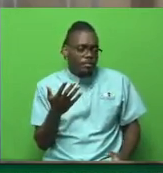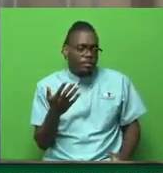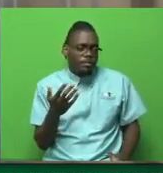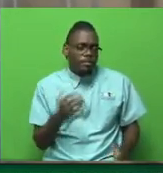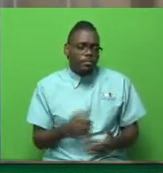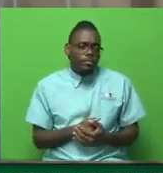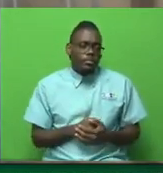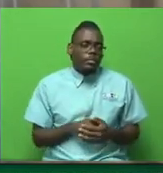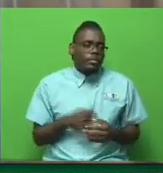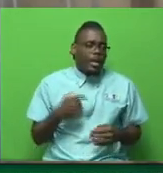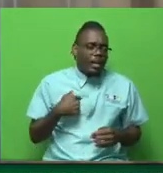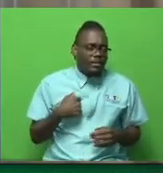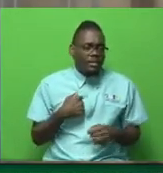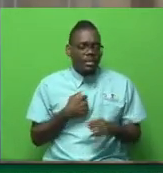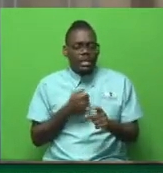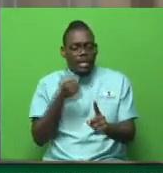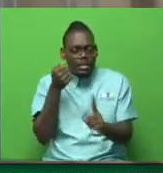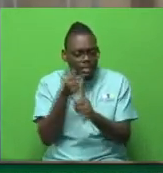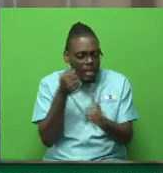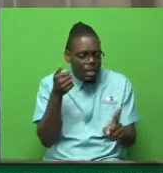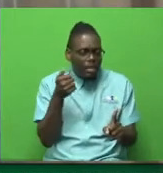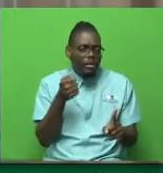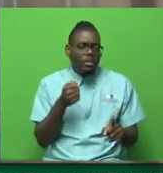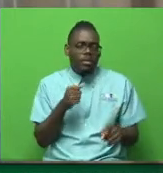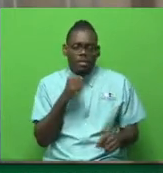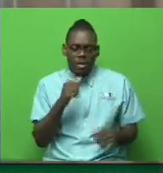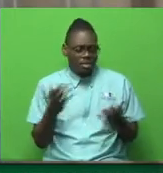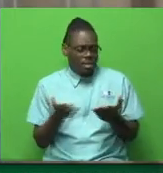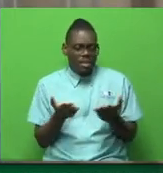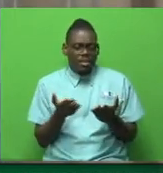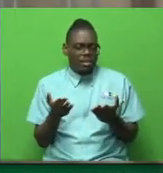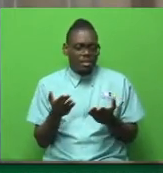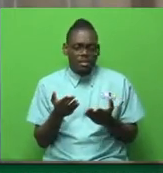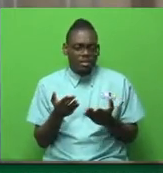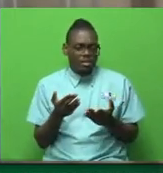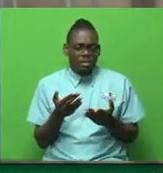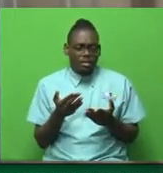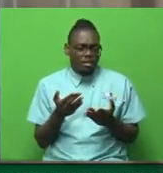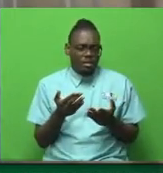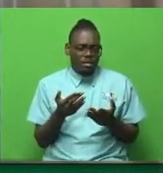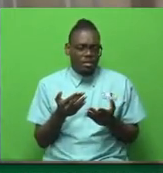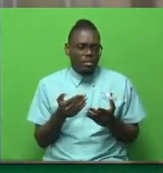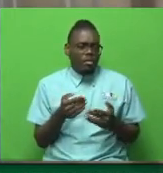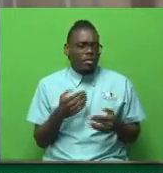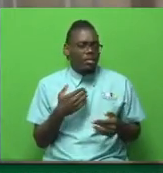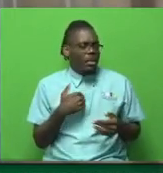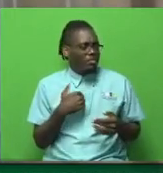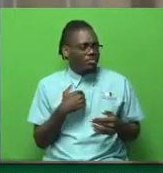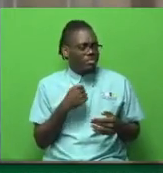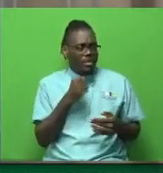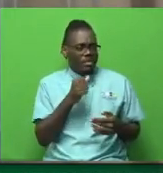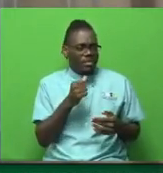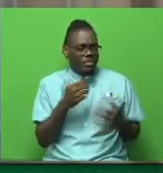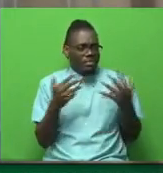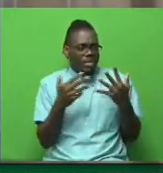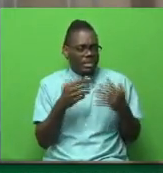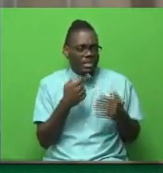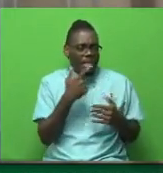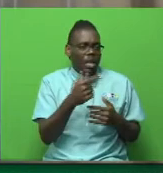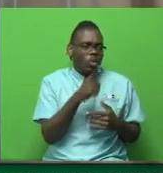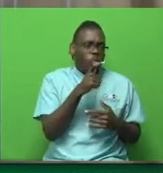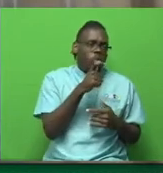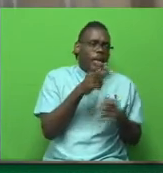this house casting as Persians left right and center but it's too coward to call the names of the peoples he's assassin